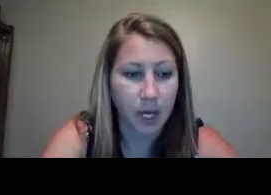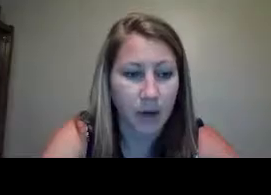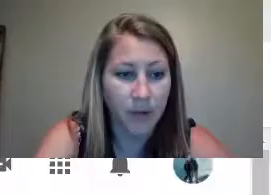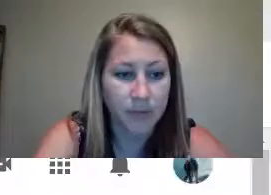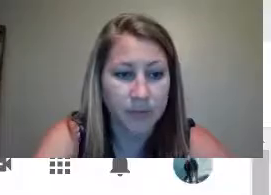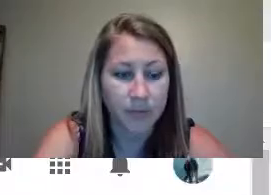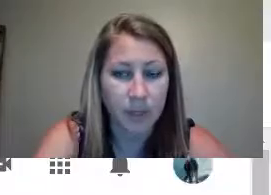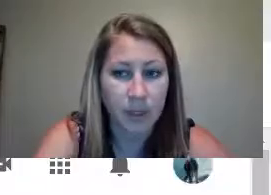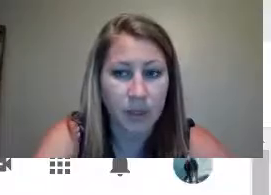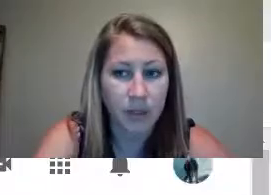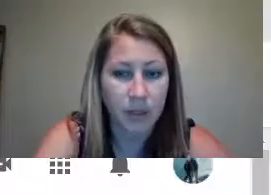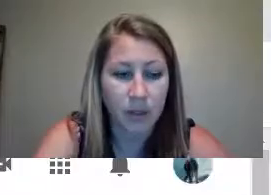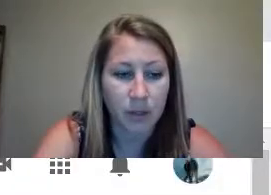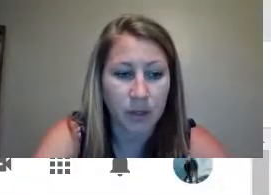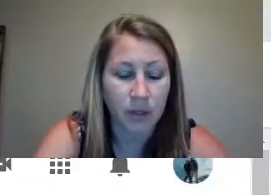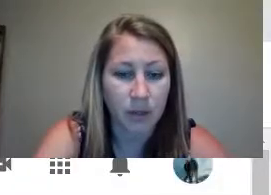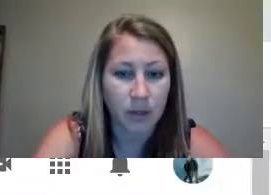Here we go.